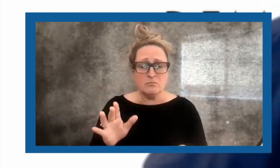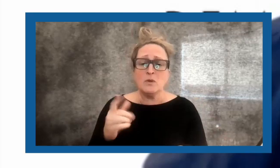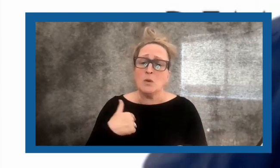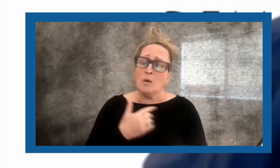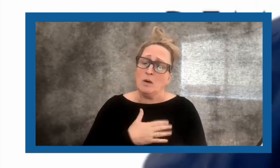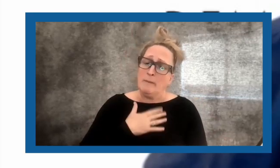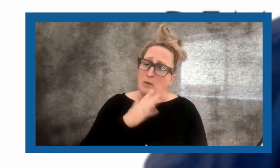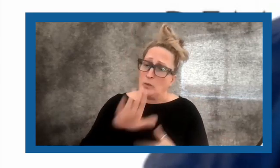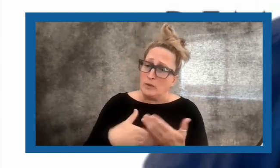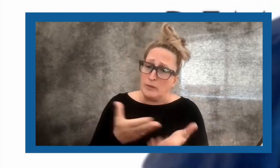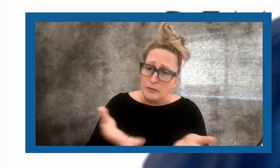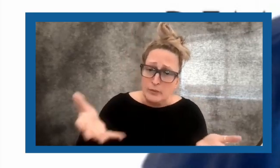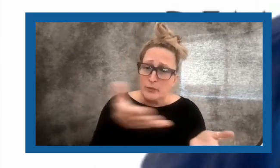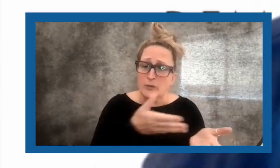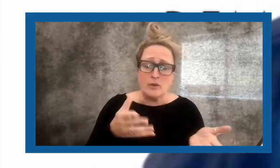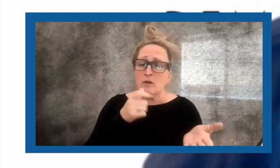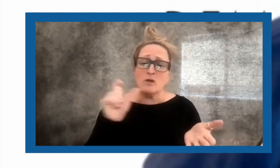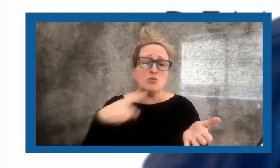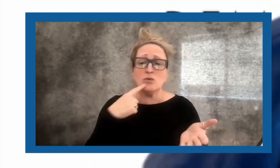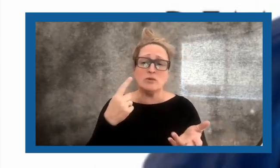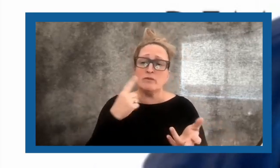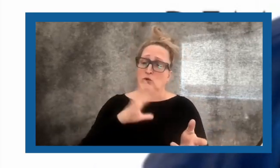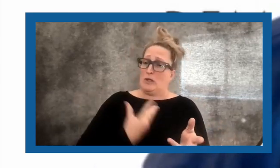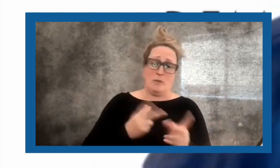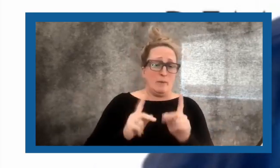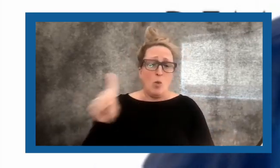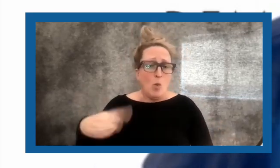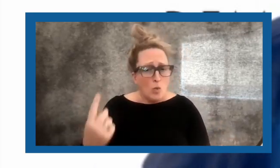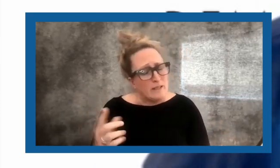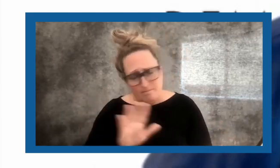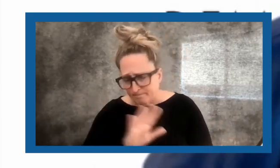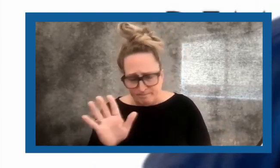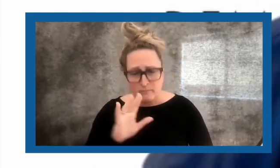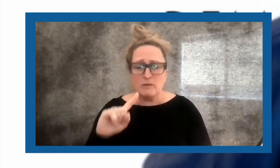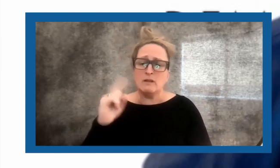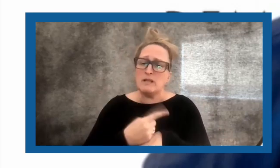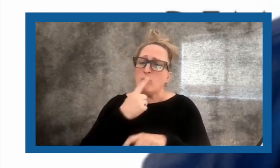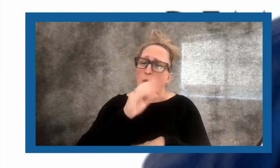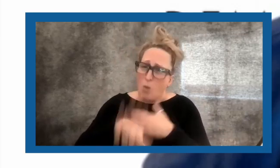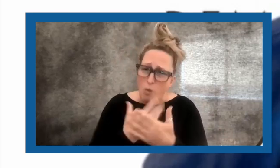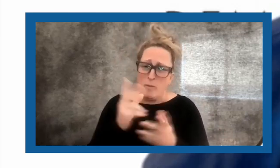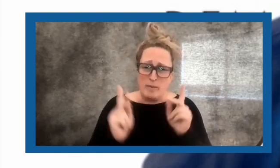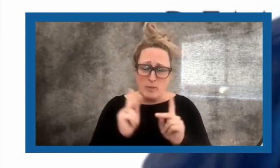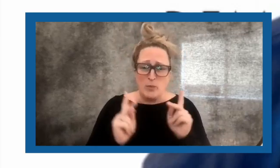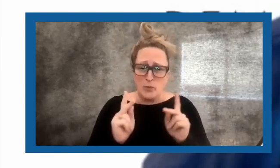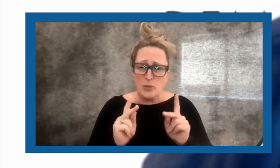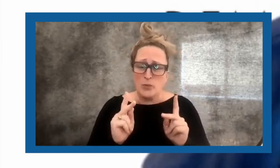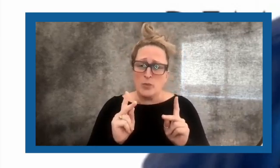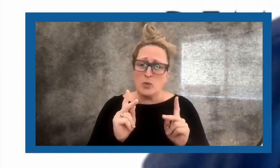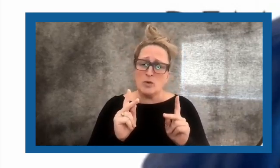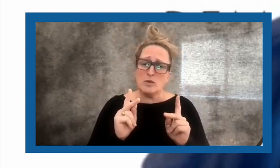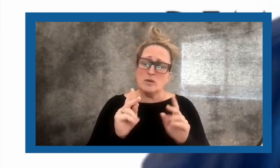glad everybody's here. This is not just a day for transgender people. This is a day for all people of good